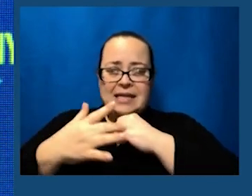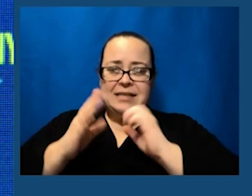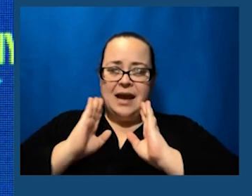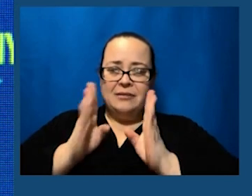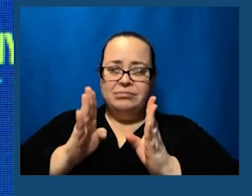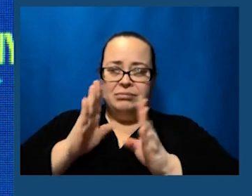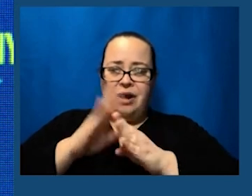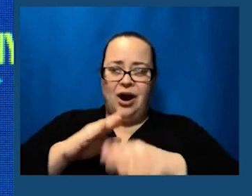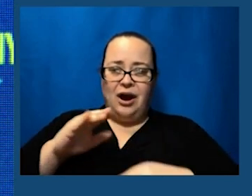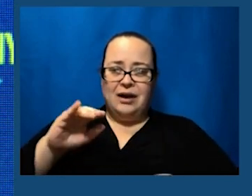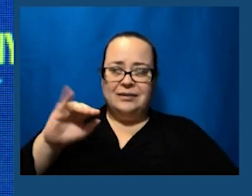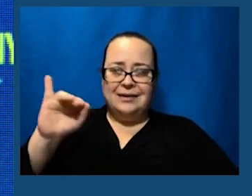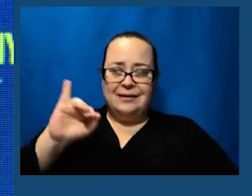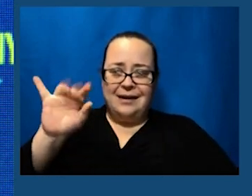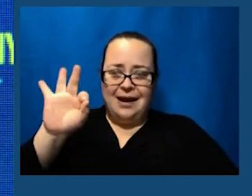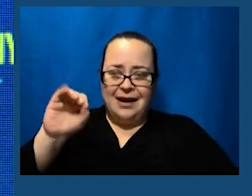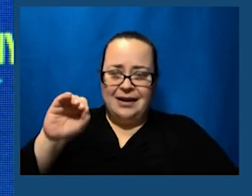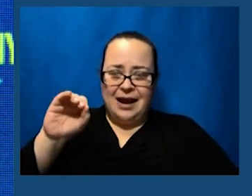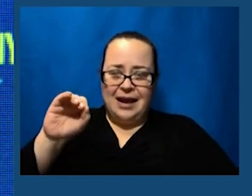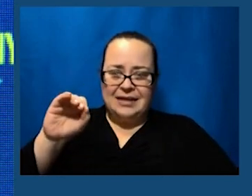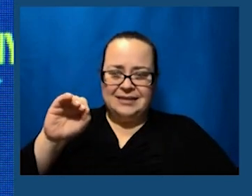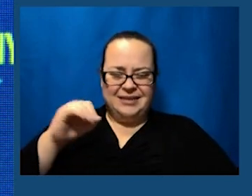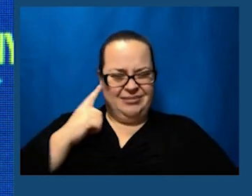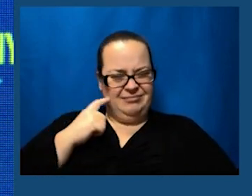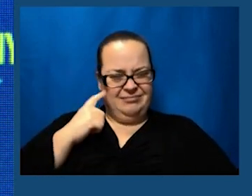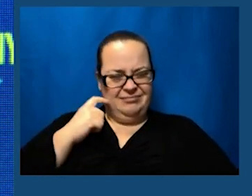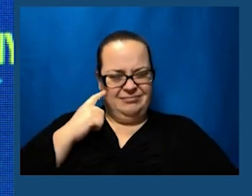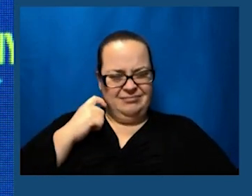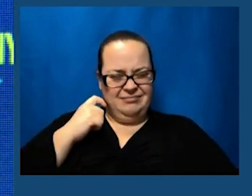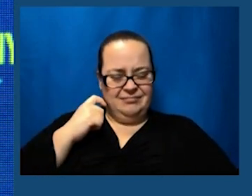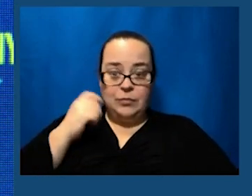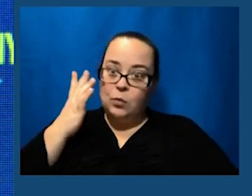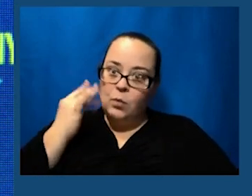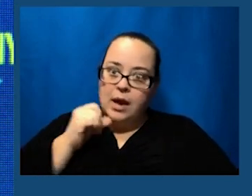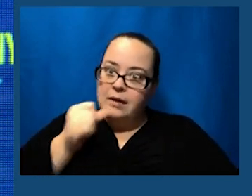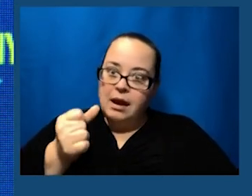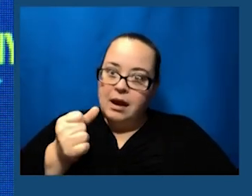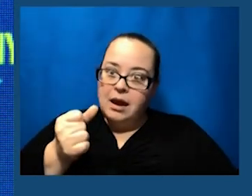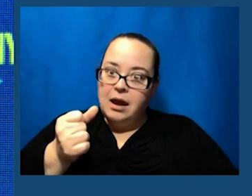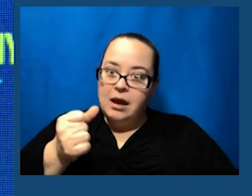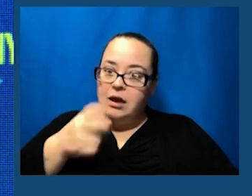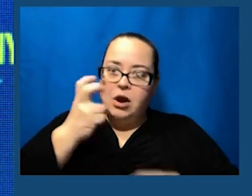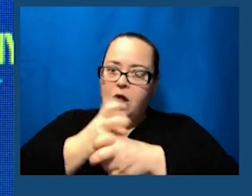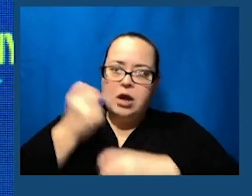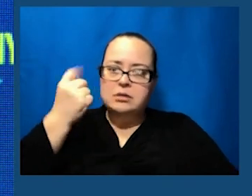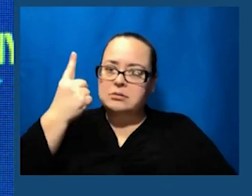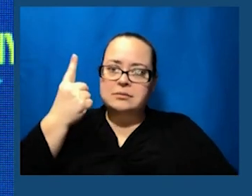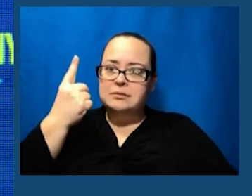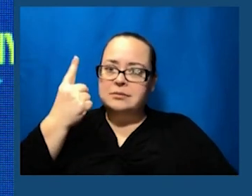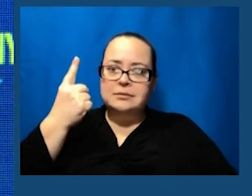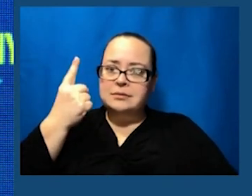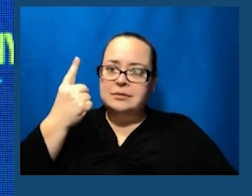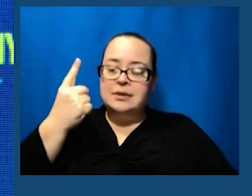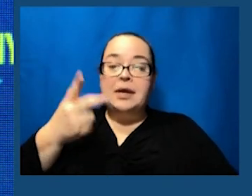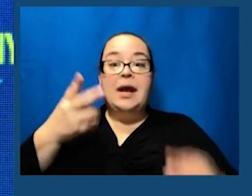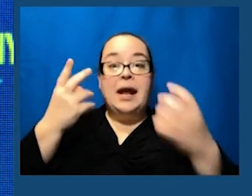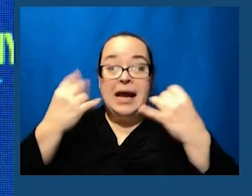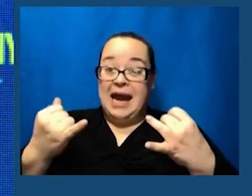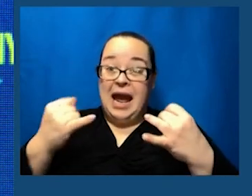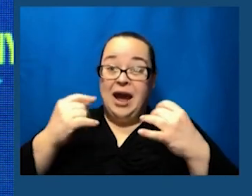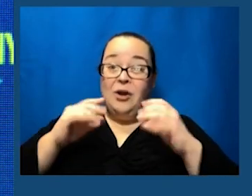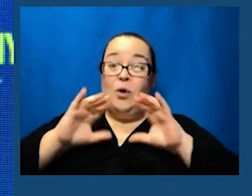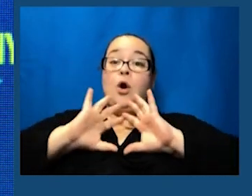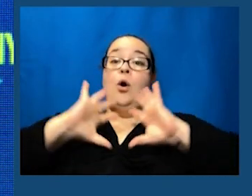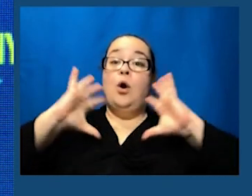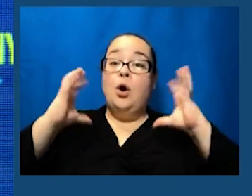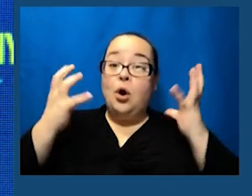we say, why not? Why not? Why is that hard to comprehend? Now we have global anchor companies from Albany